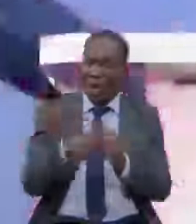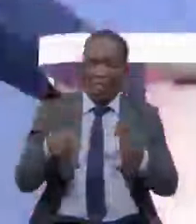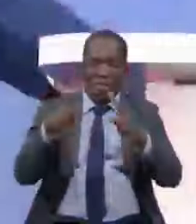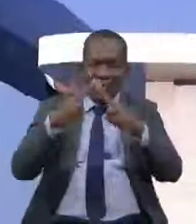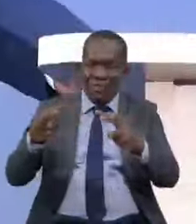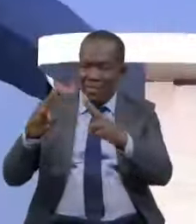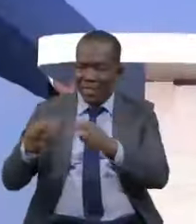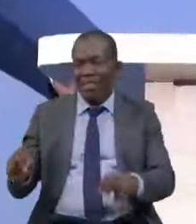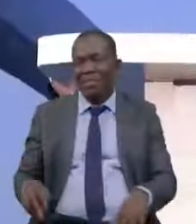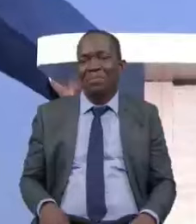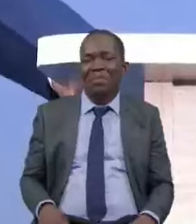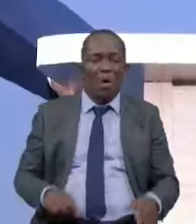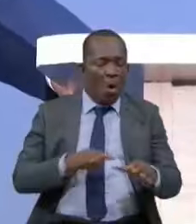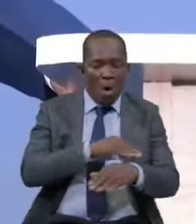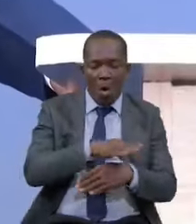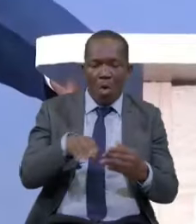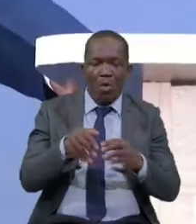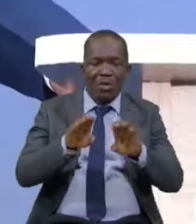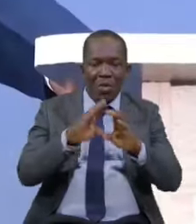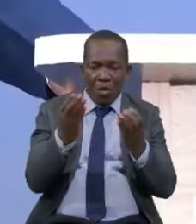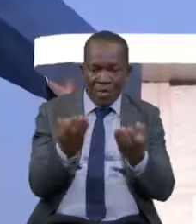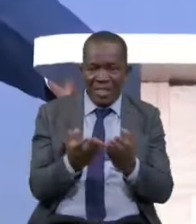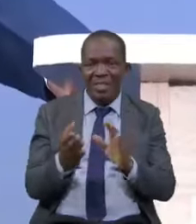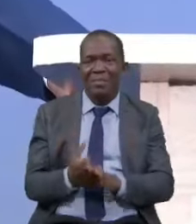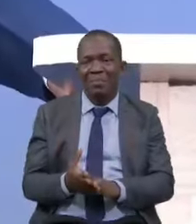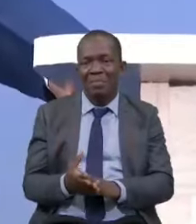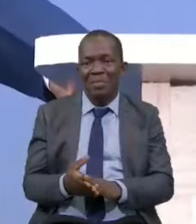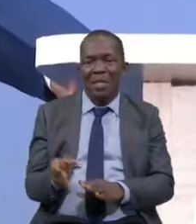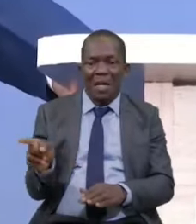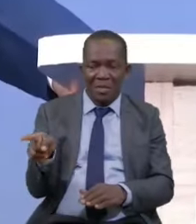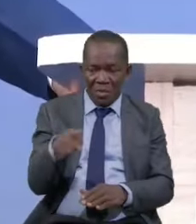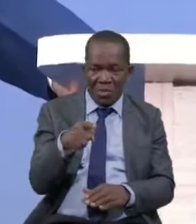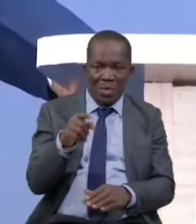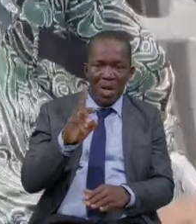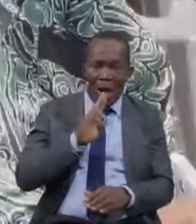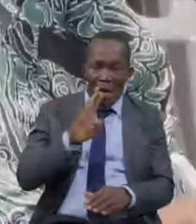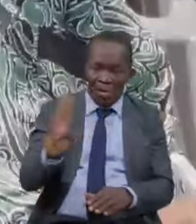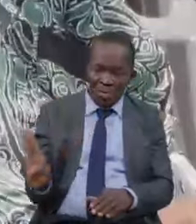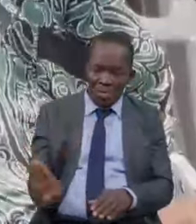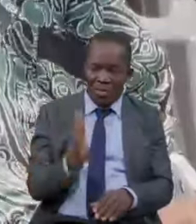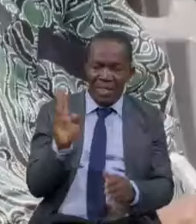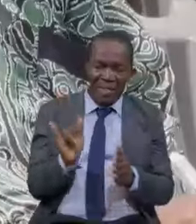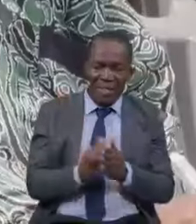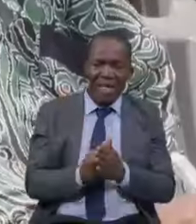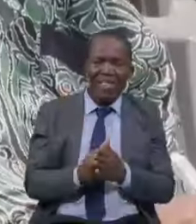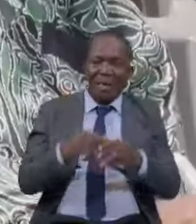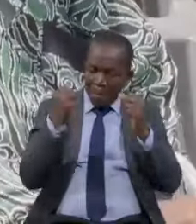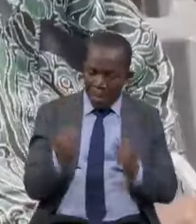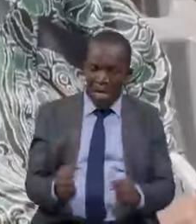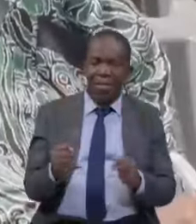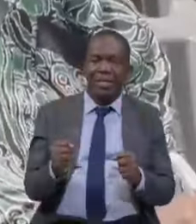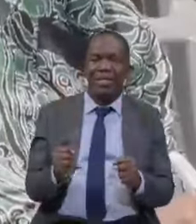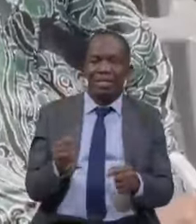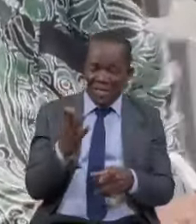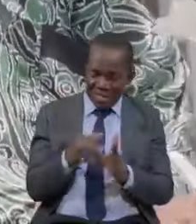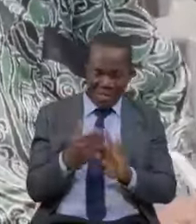communities, and you're using the power that the Lord had given unto you in Jesus' name.